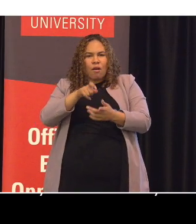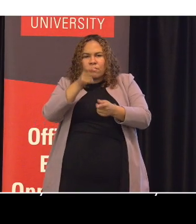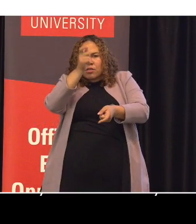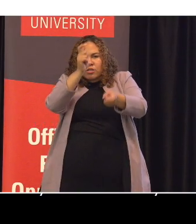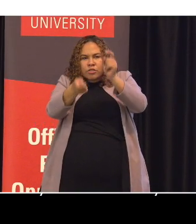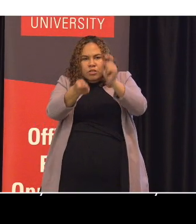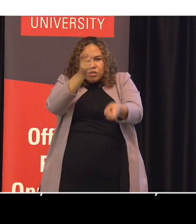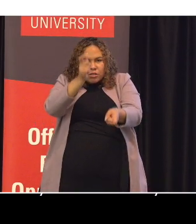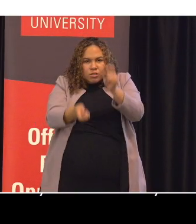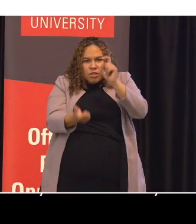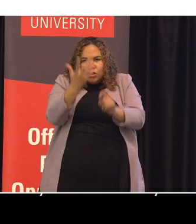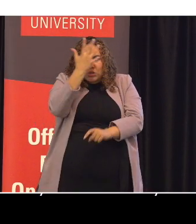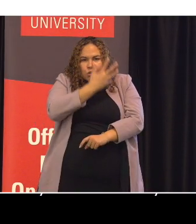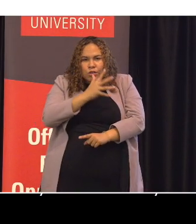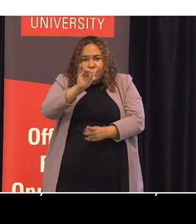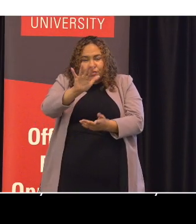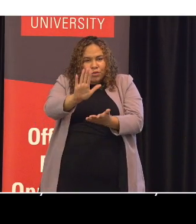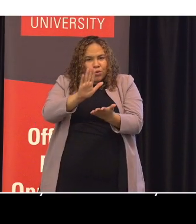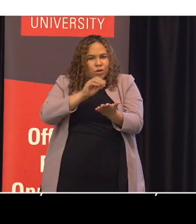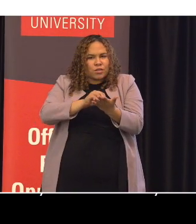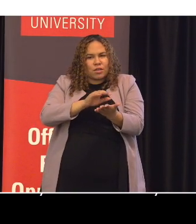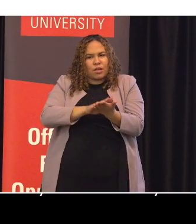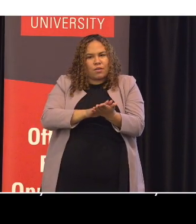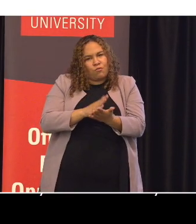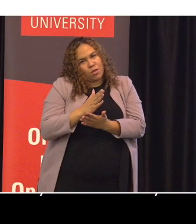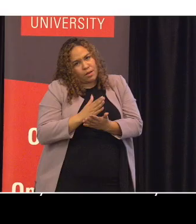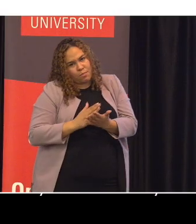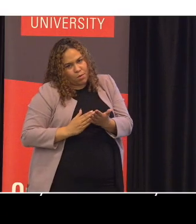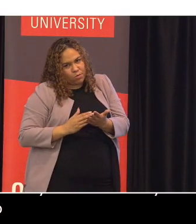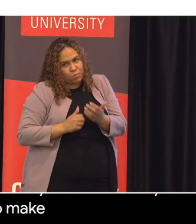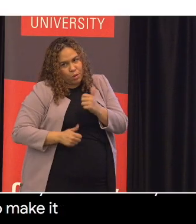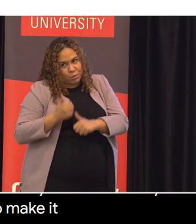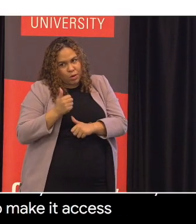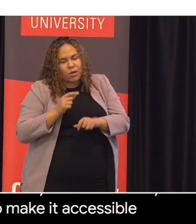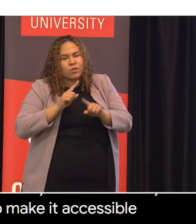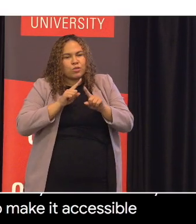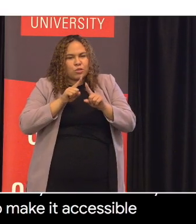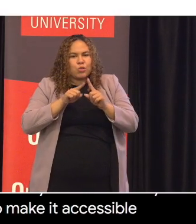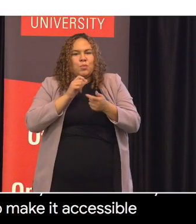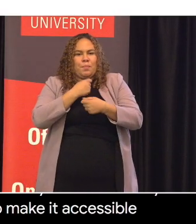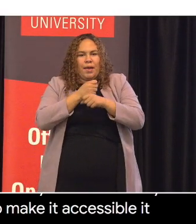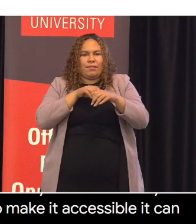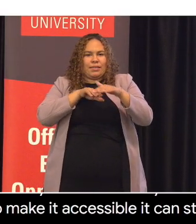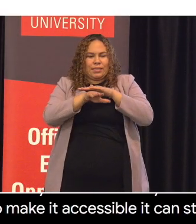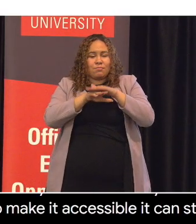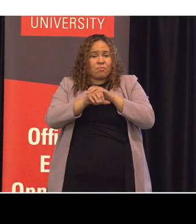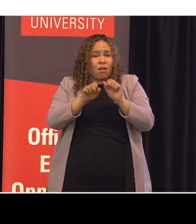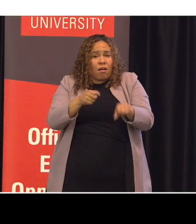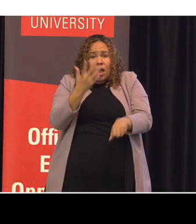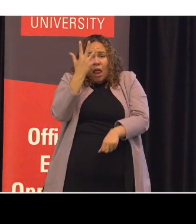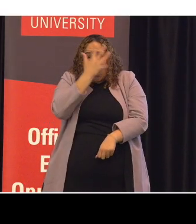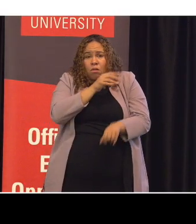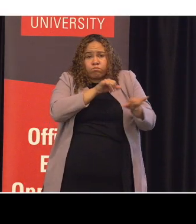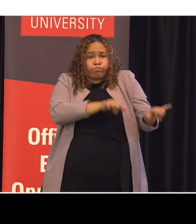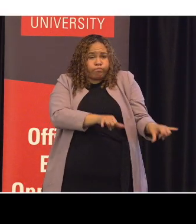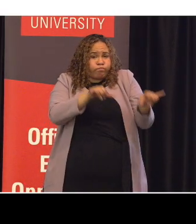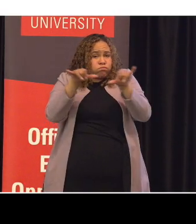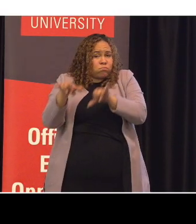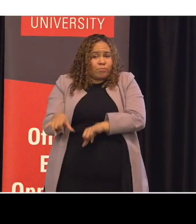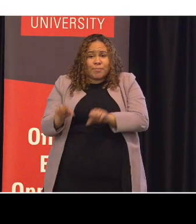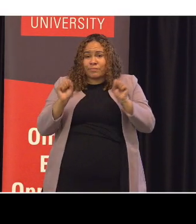what your document looks like, for the most part, to make it accessible. It can still look the way that you've always had it